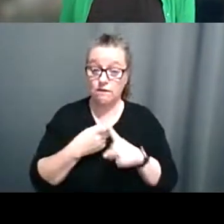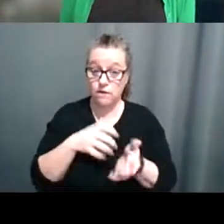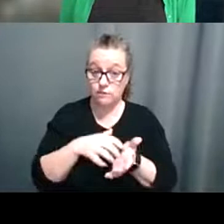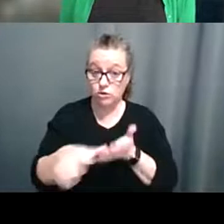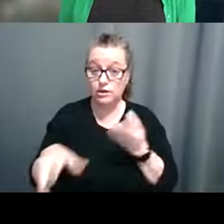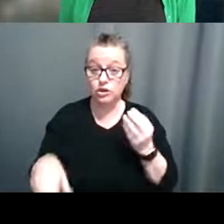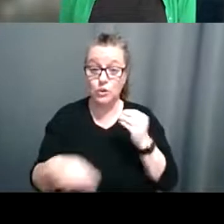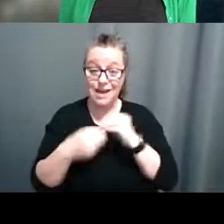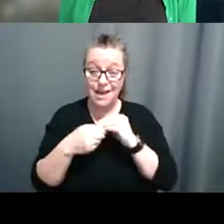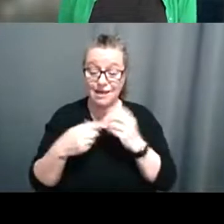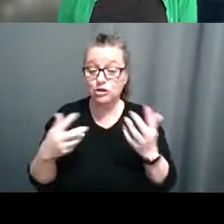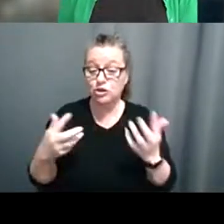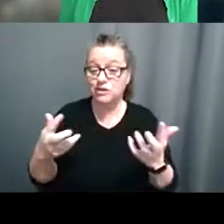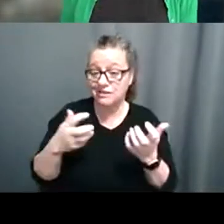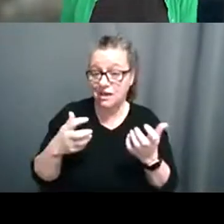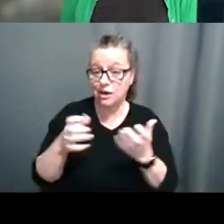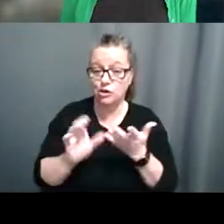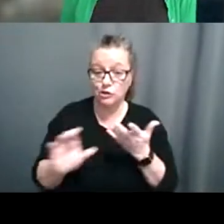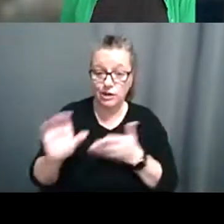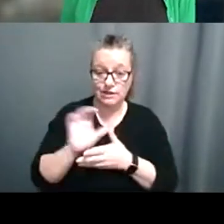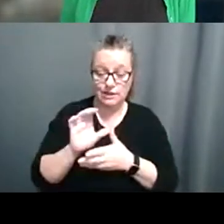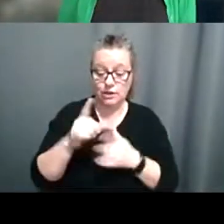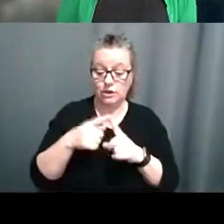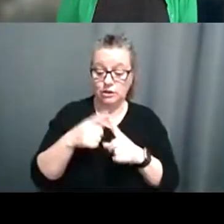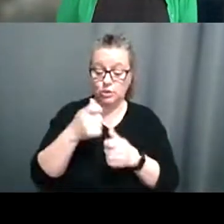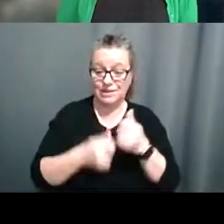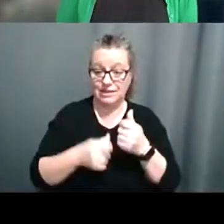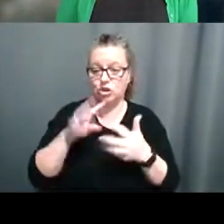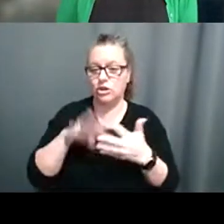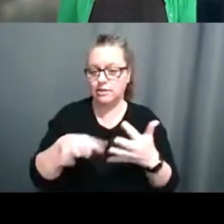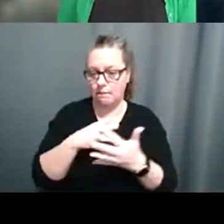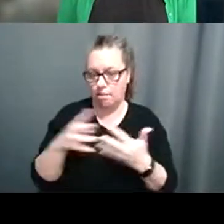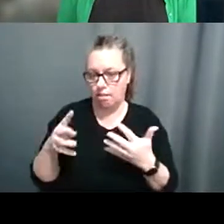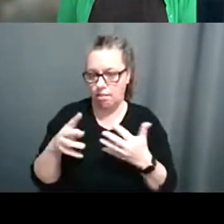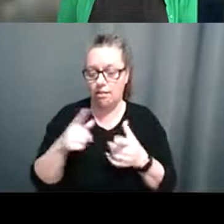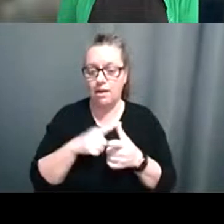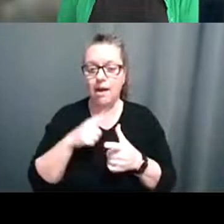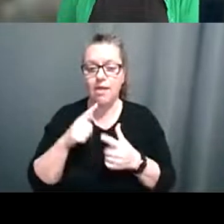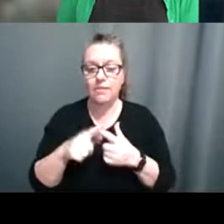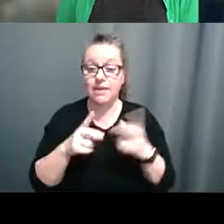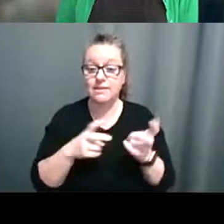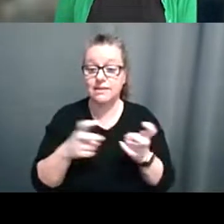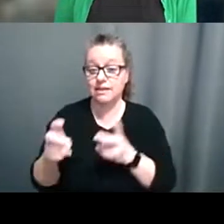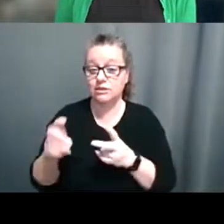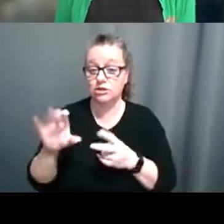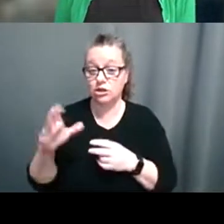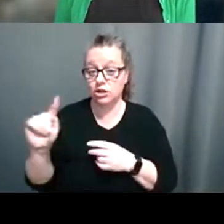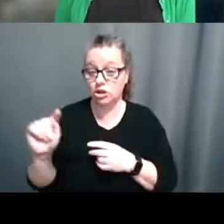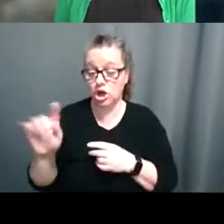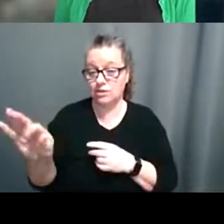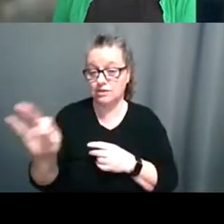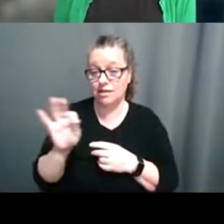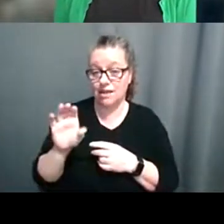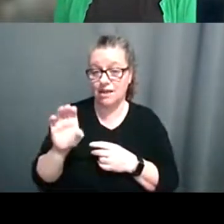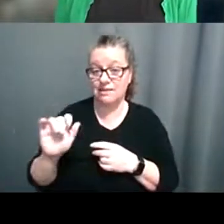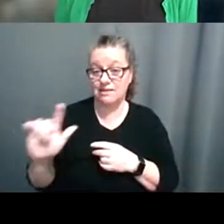your desired criteria to each table. Then to insert a chart, select a cell